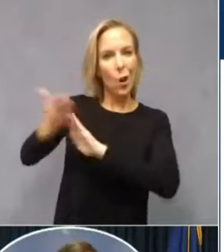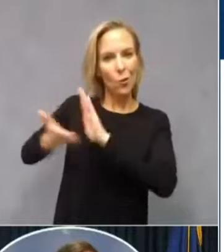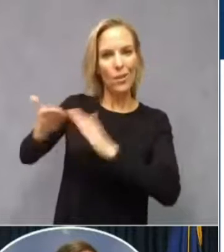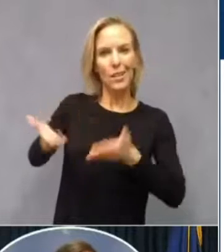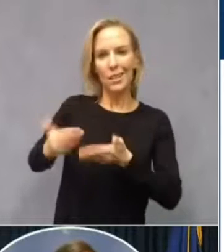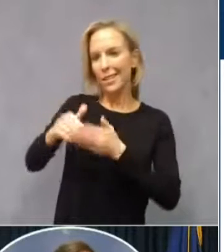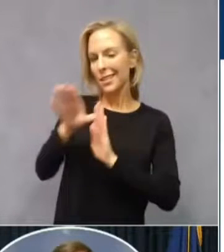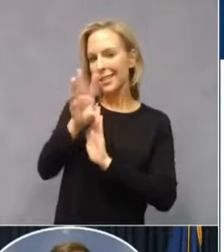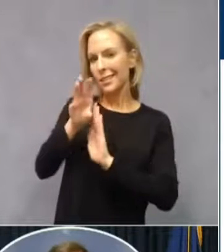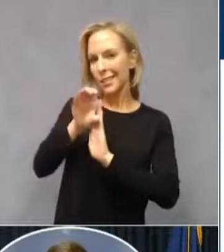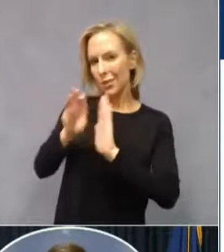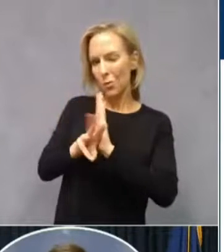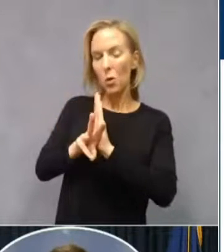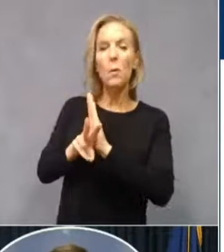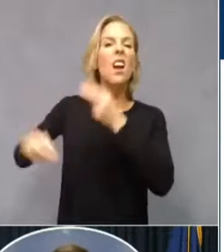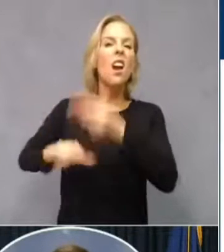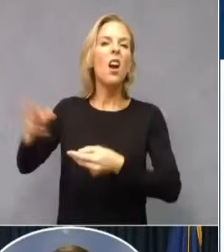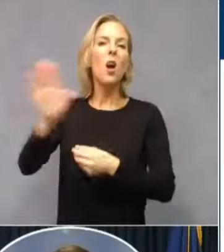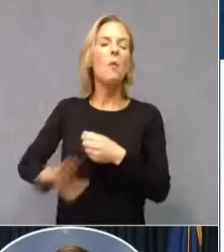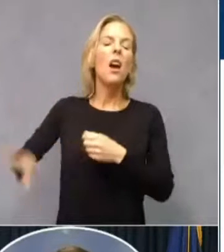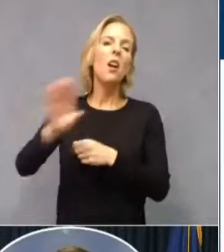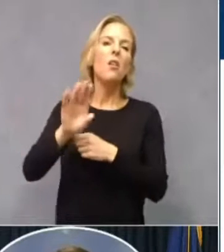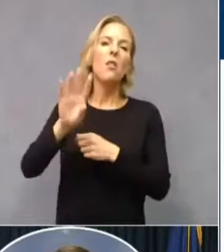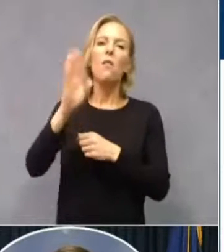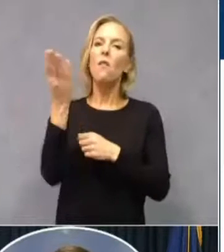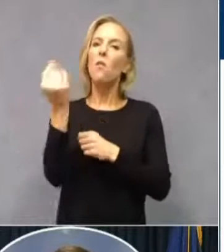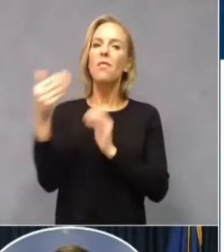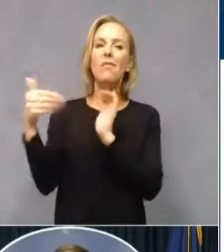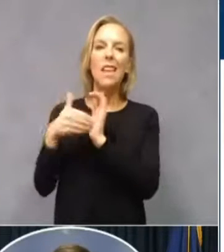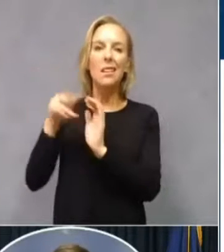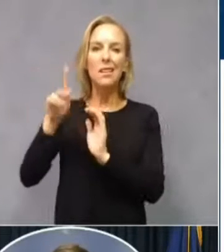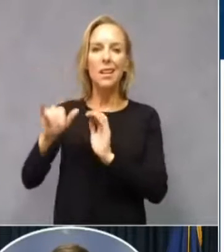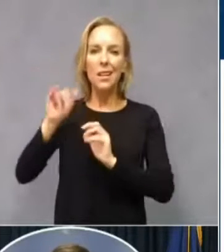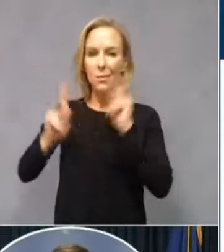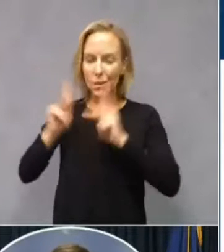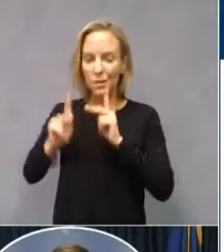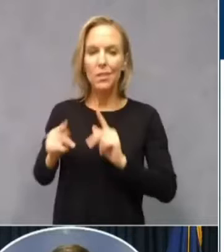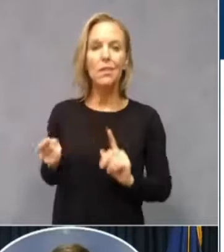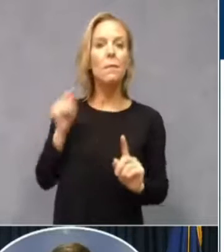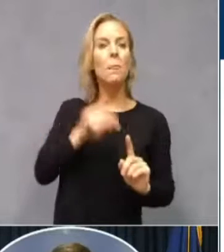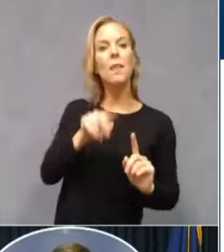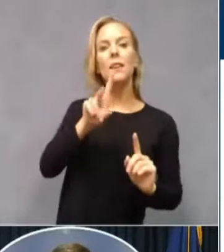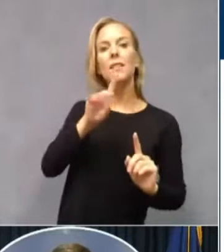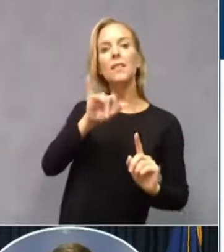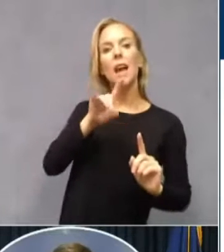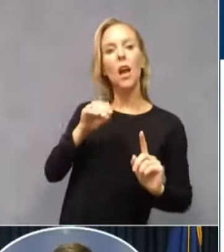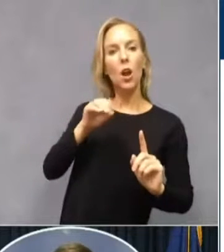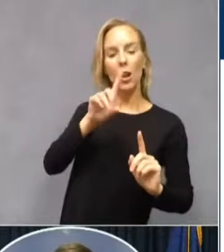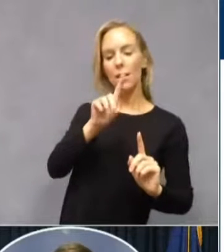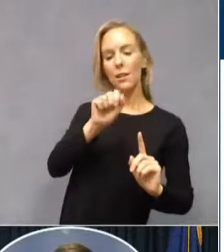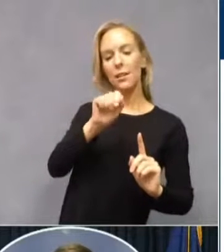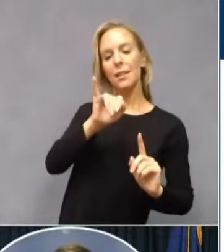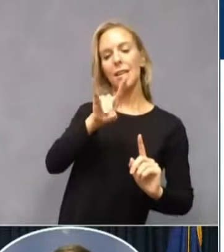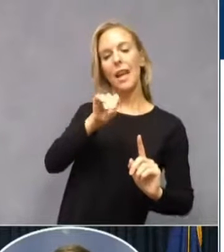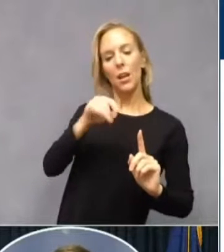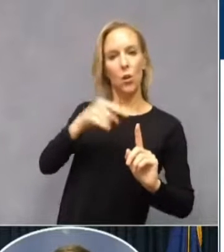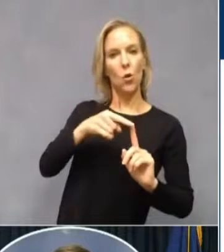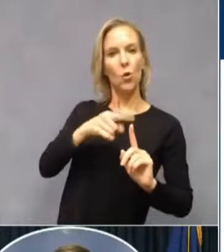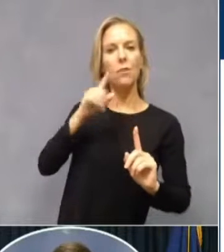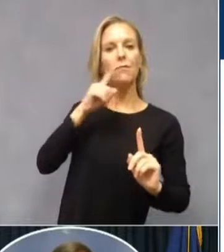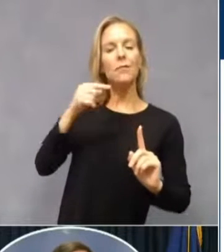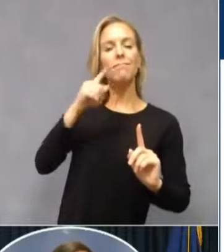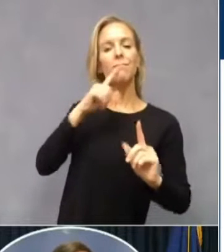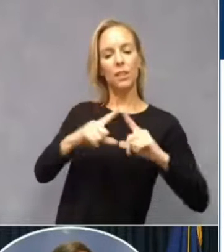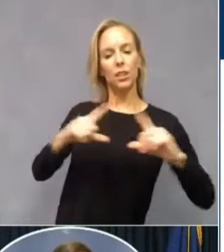which employ about 14,000 Kentucky. Meanwhile, Dido adds to the nearly 200 Japanese-owned facilities in Kentucky, which create